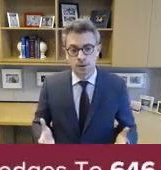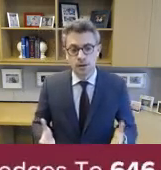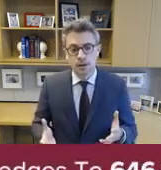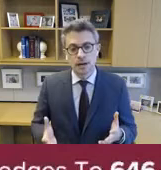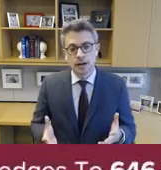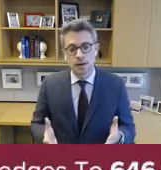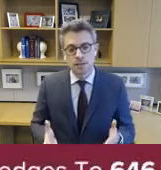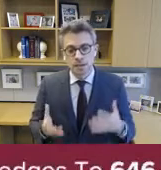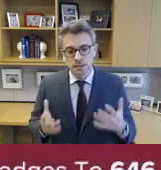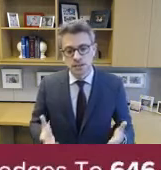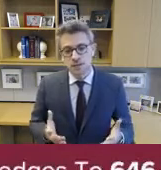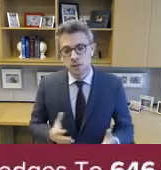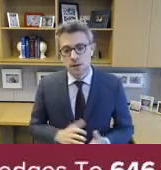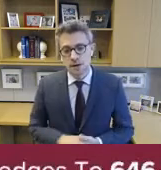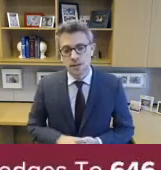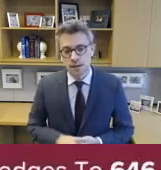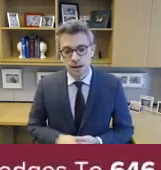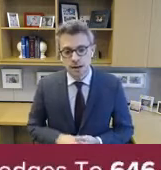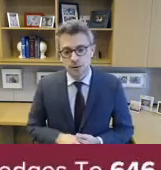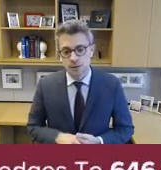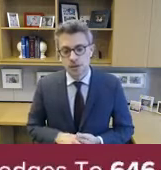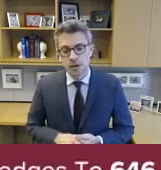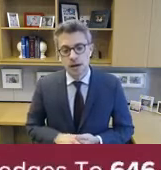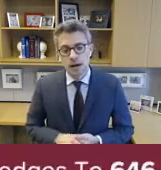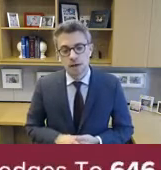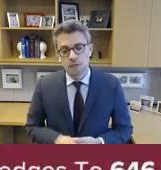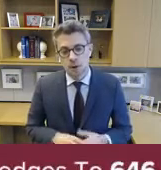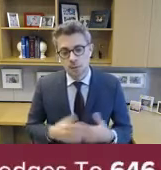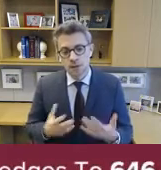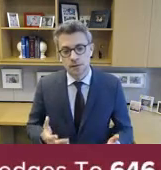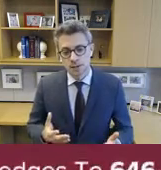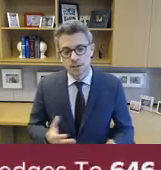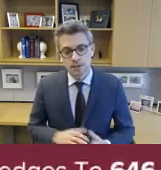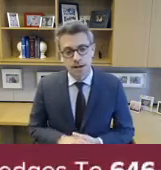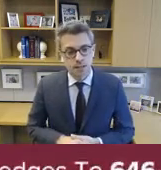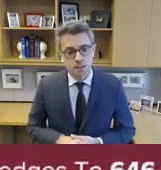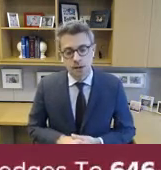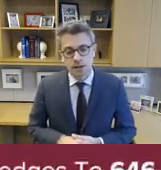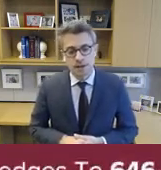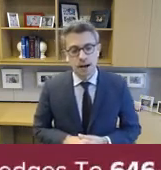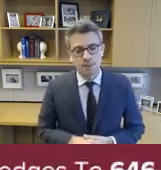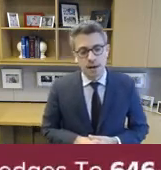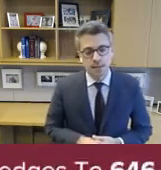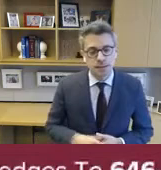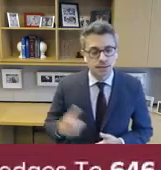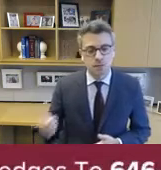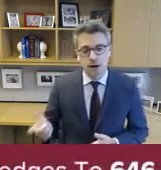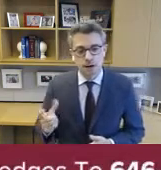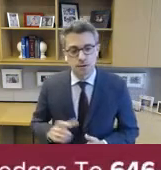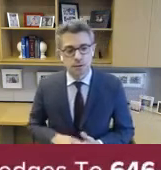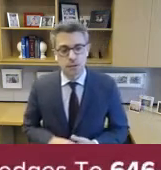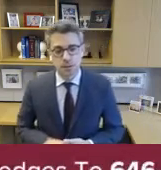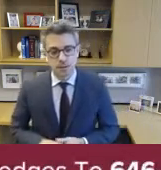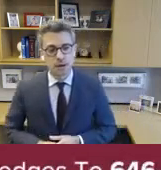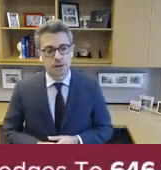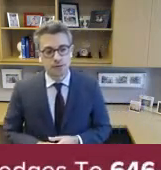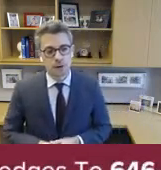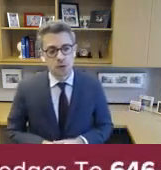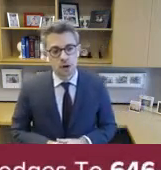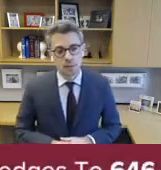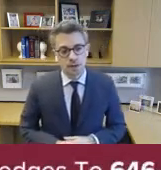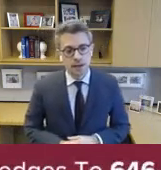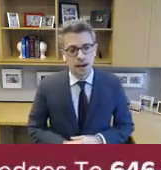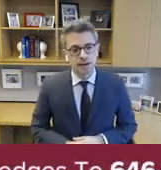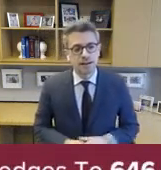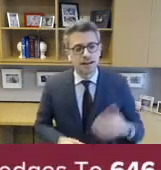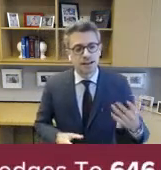remarkable. $64,000 from this text to pledge. I'm guessing it's a record. Somebody will tell me